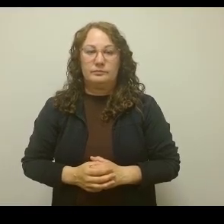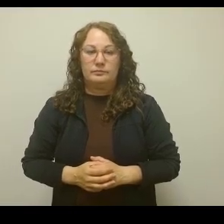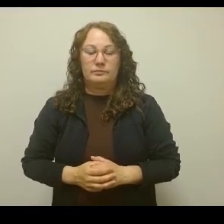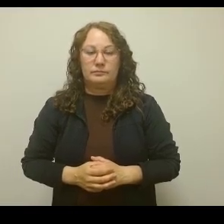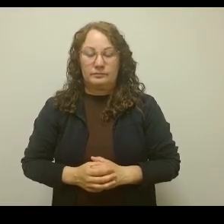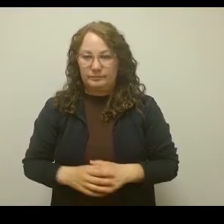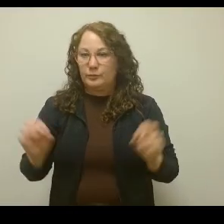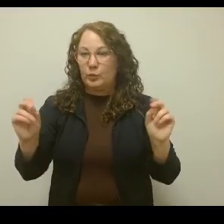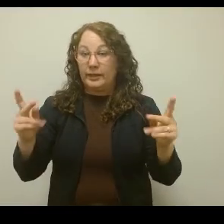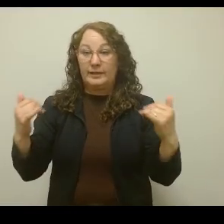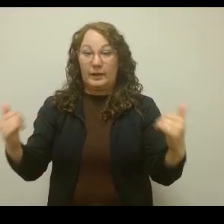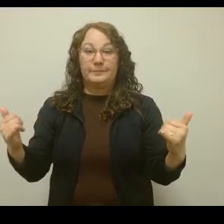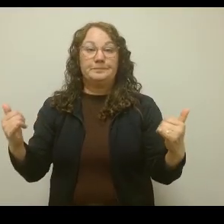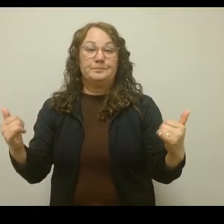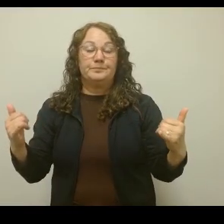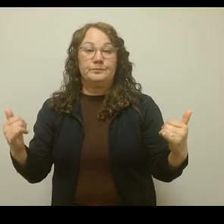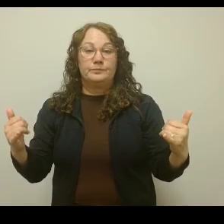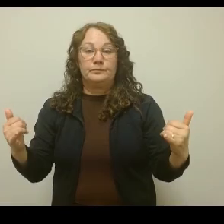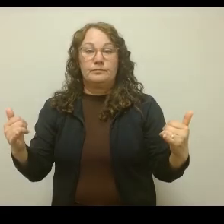Okay, so now that we've